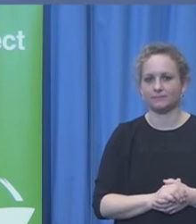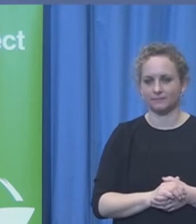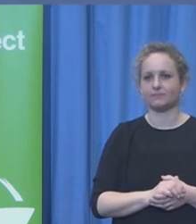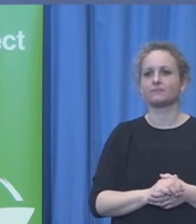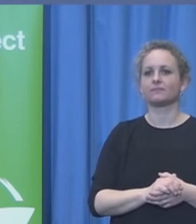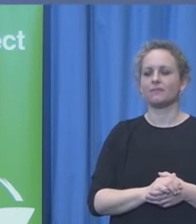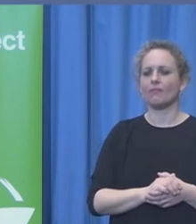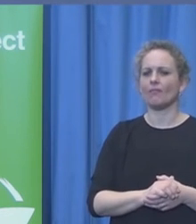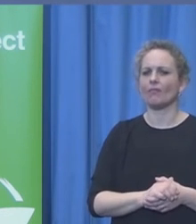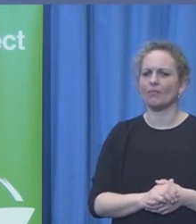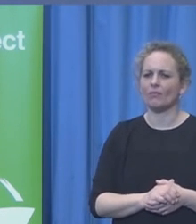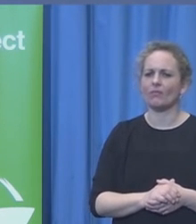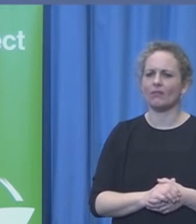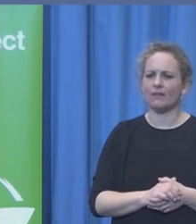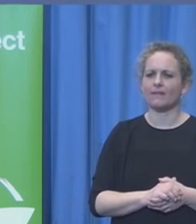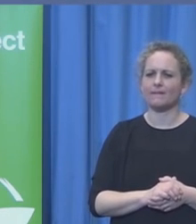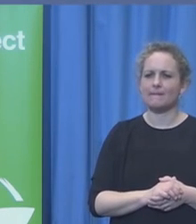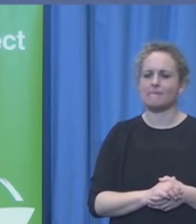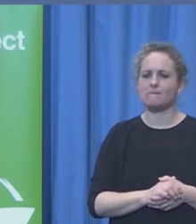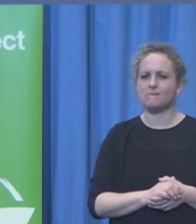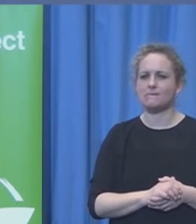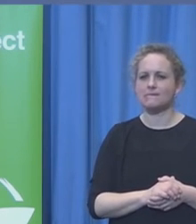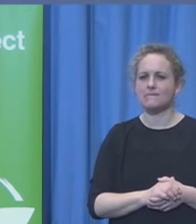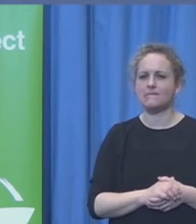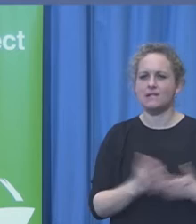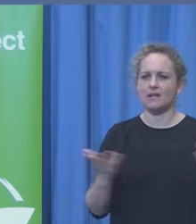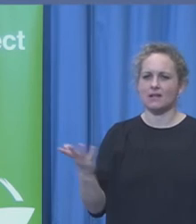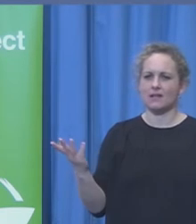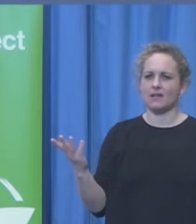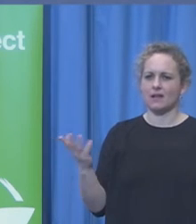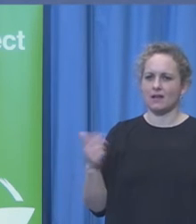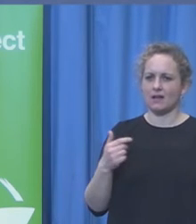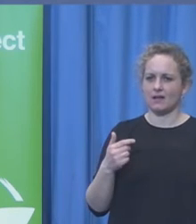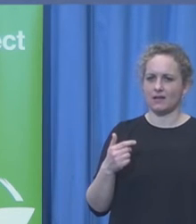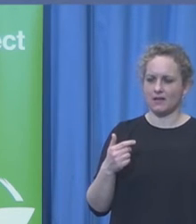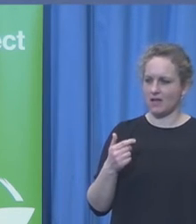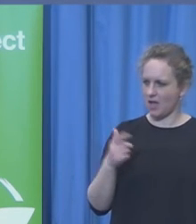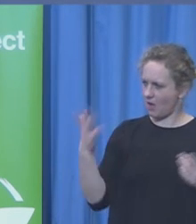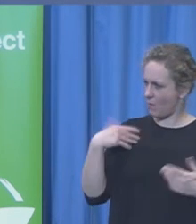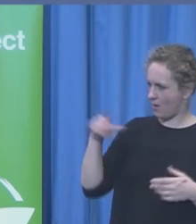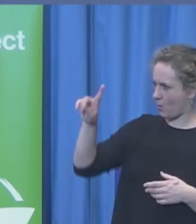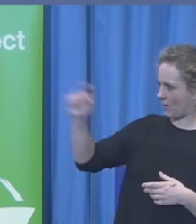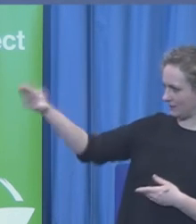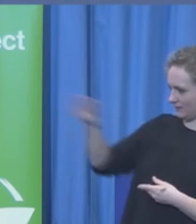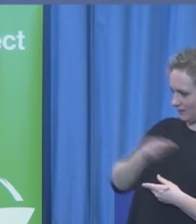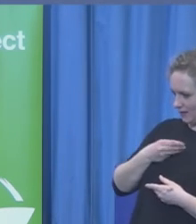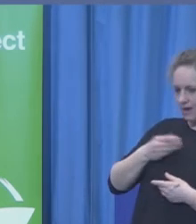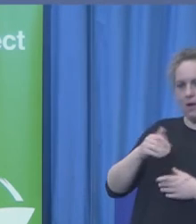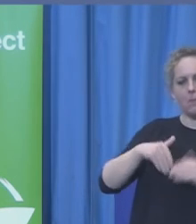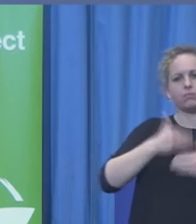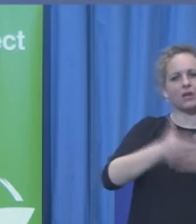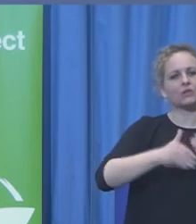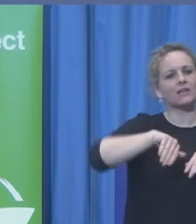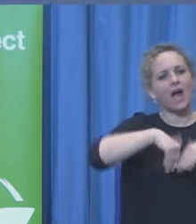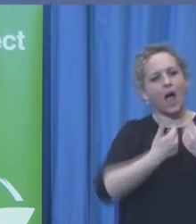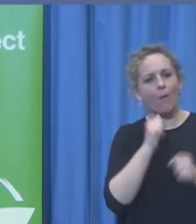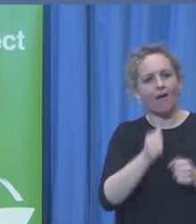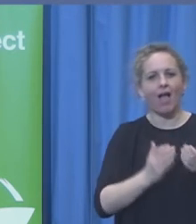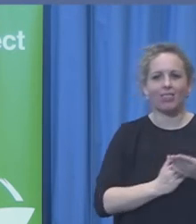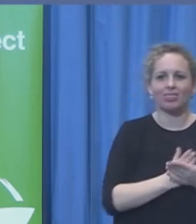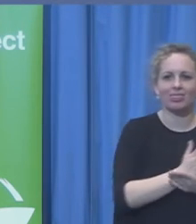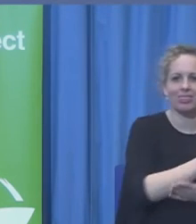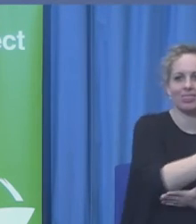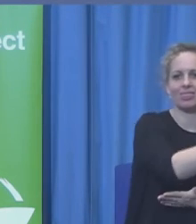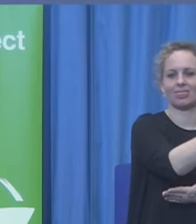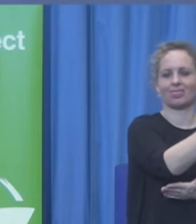what can be done, what is the process now, basically, I think, what is happening with the Accessibility Act and how you can